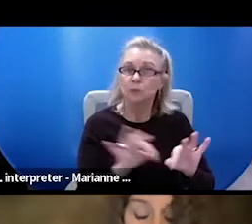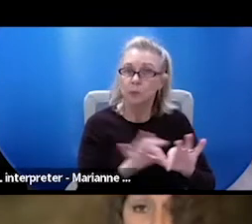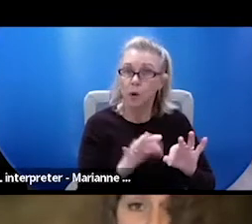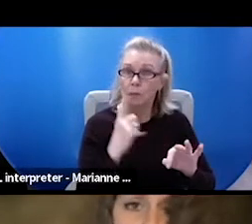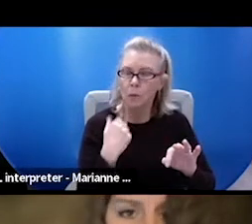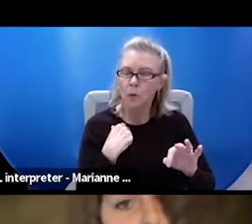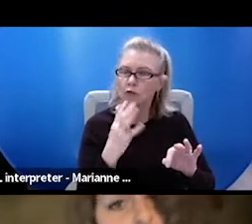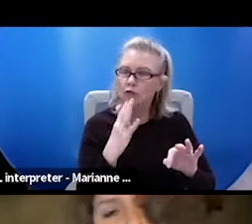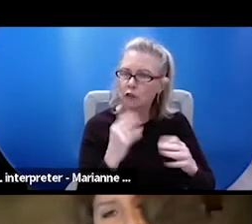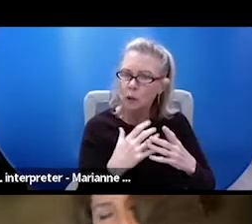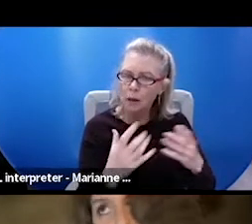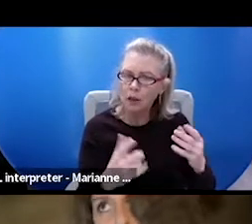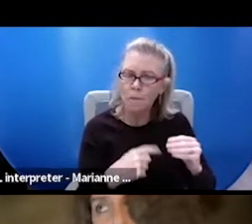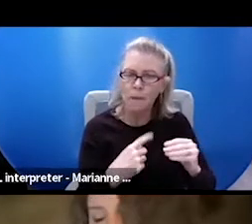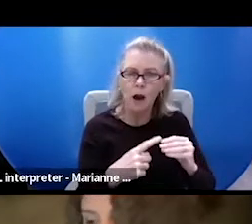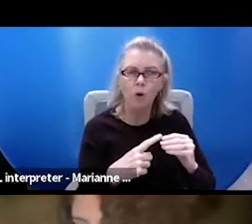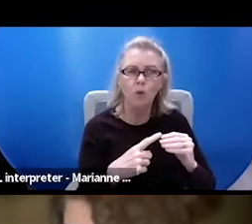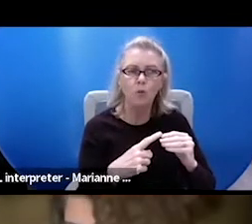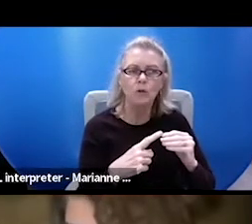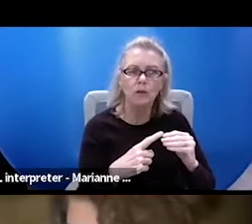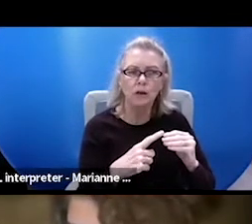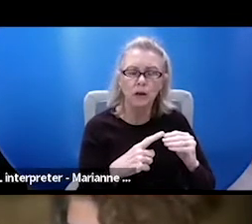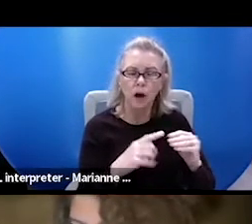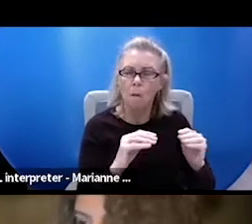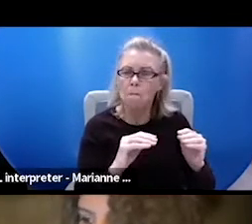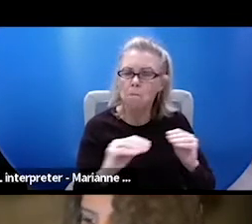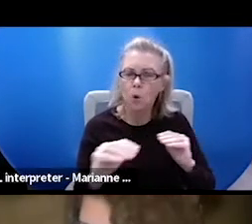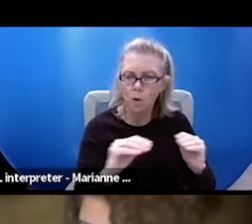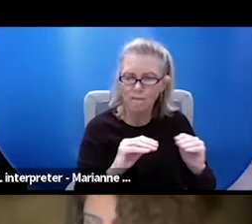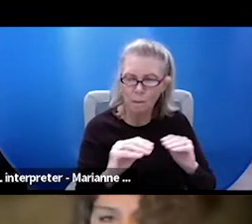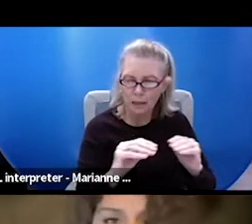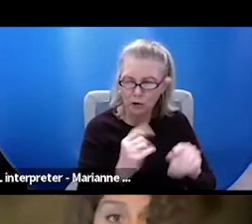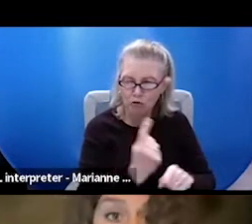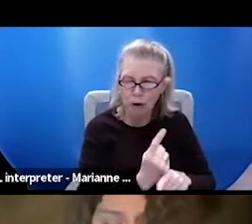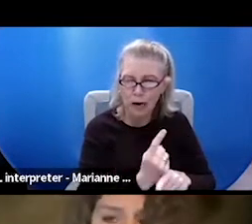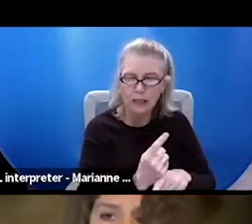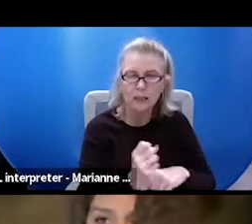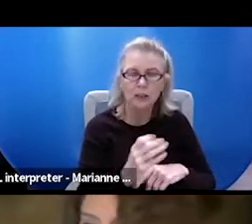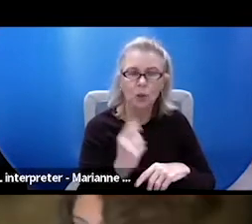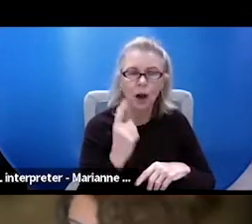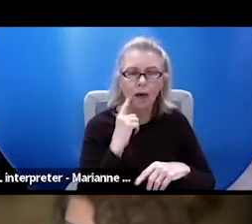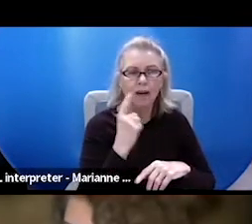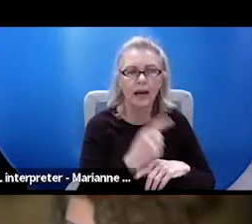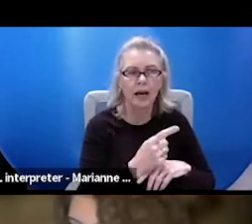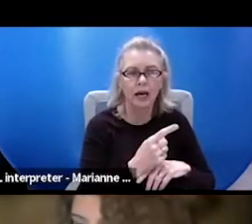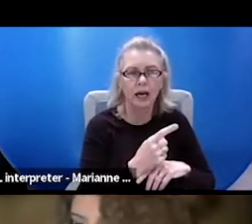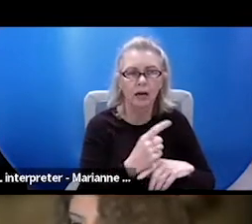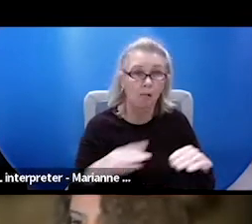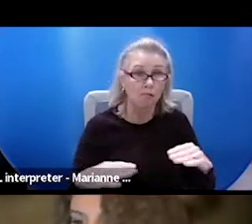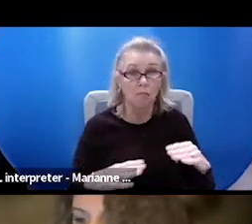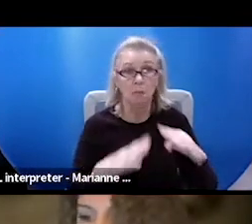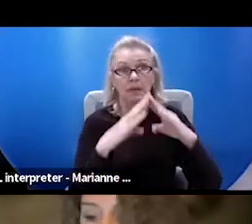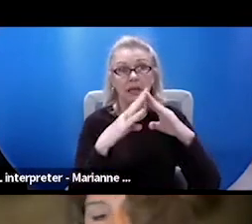so much about movement, and I think it's important to point to that the peak period of globalization